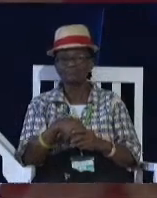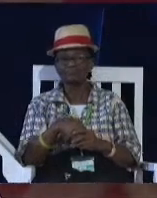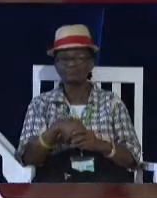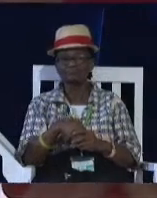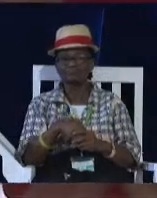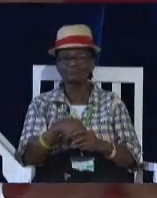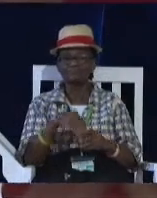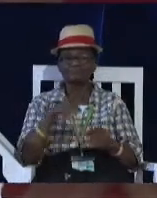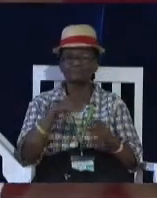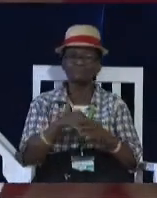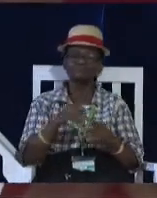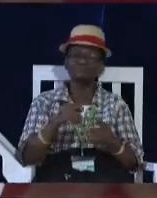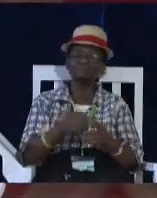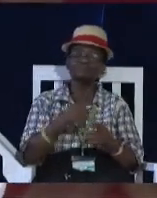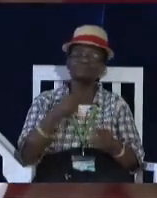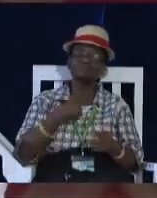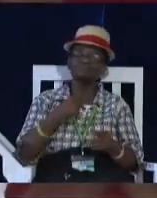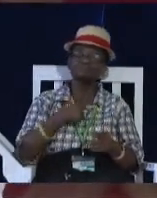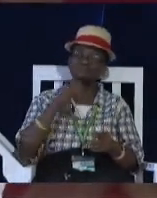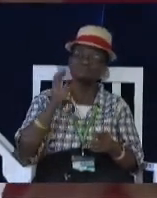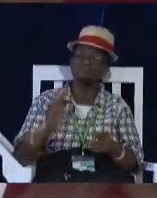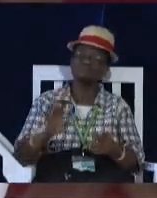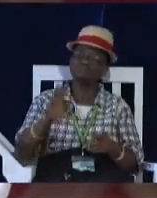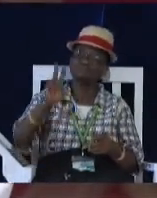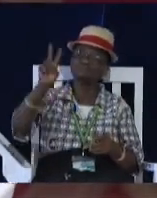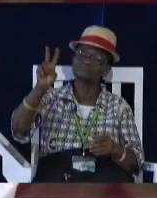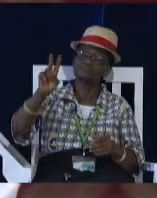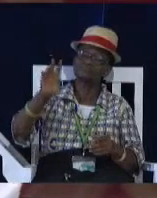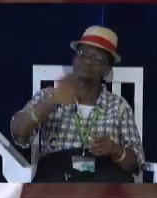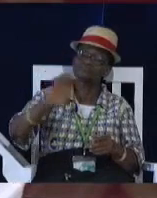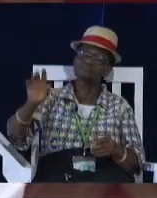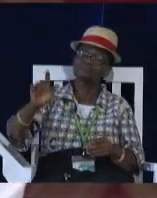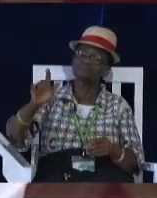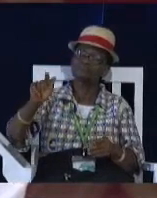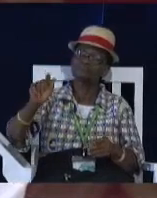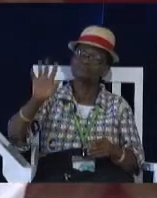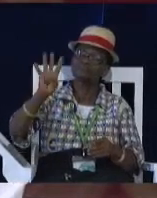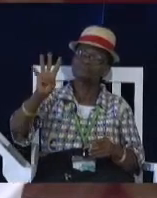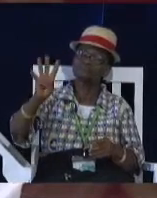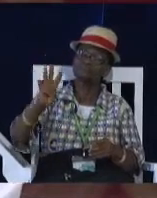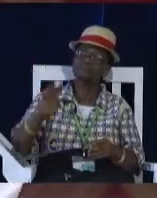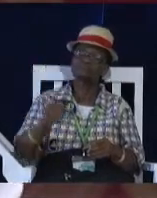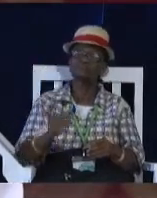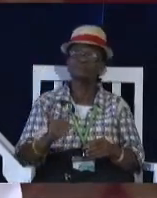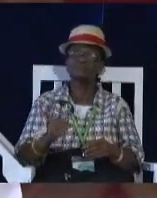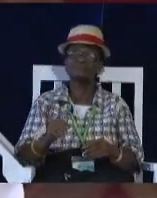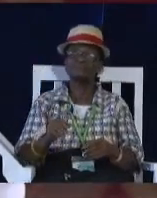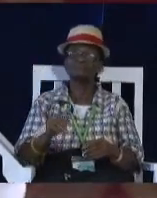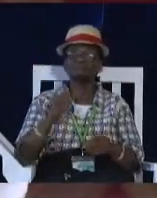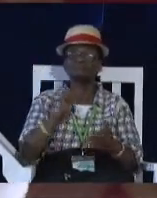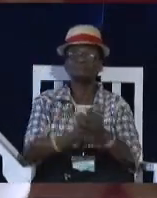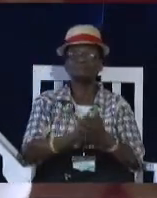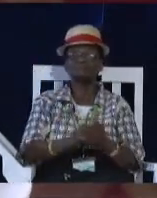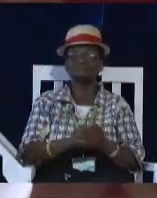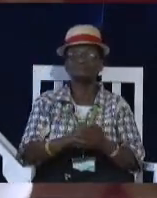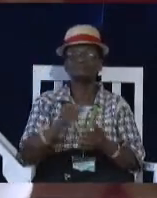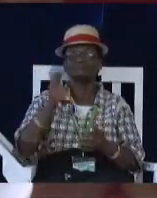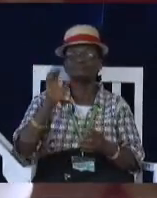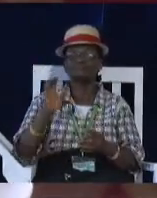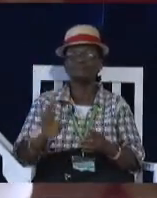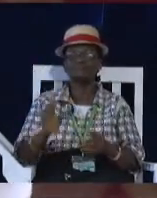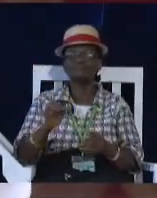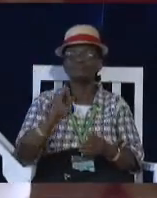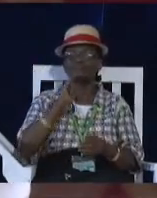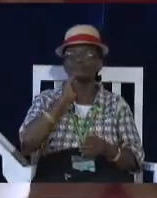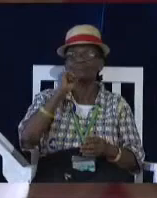In 1 Peter chapter 2, verse 24, 1 Peter chapter 2, verse 24, that passage is saying,